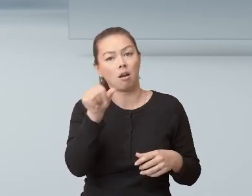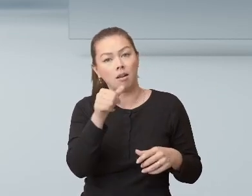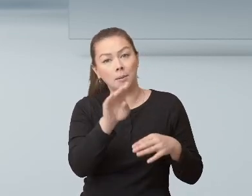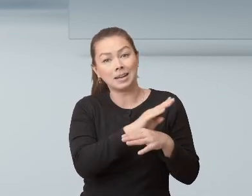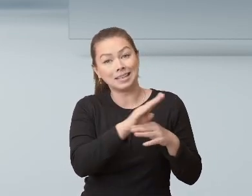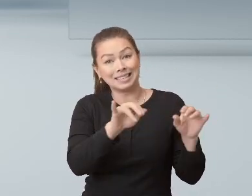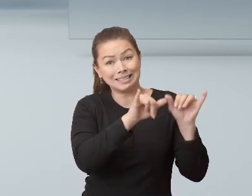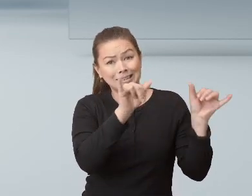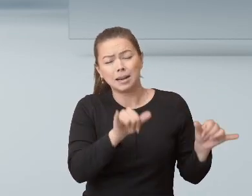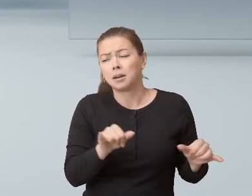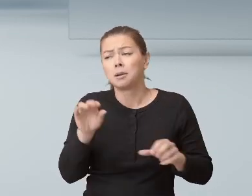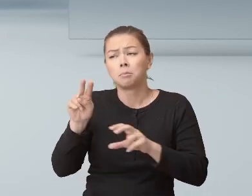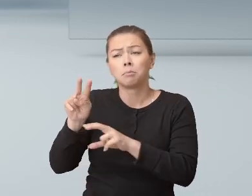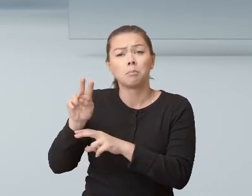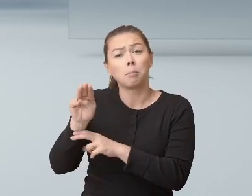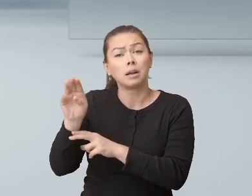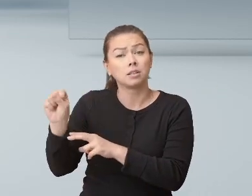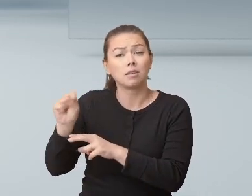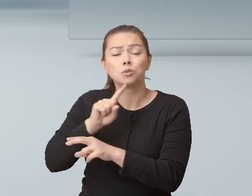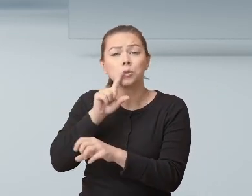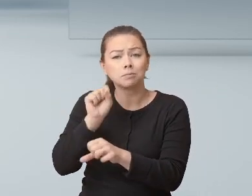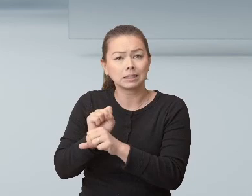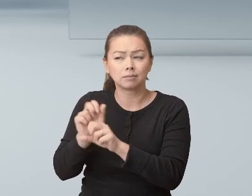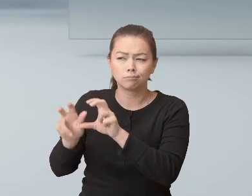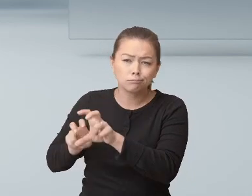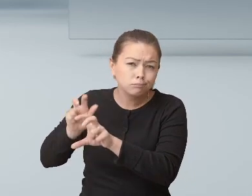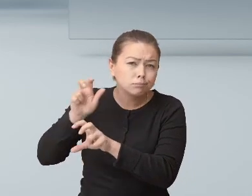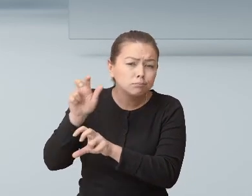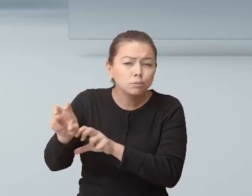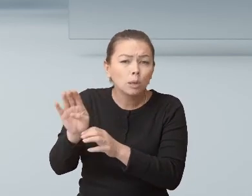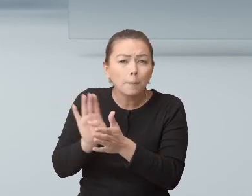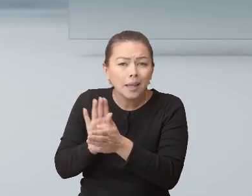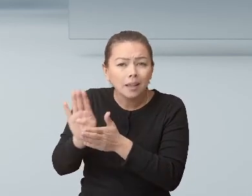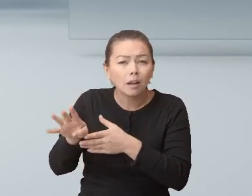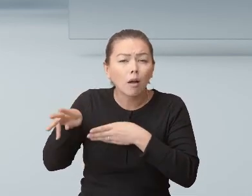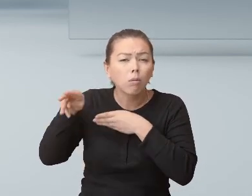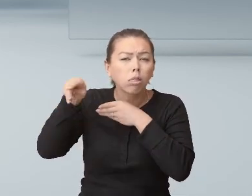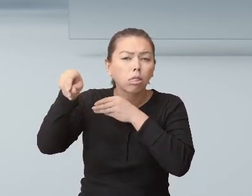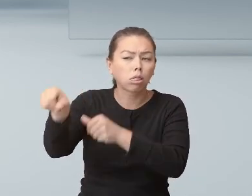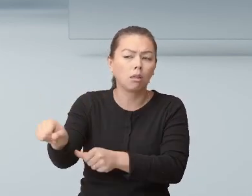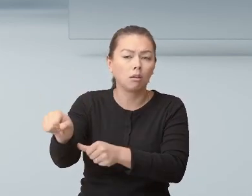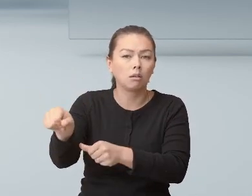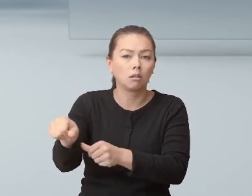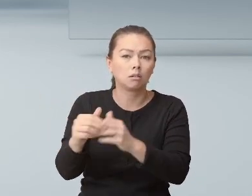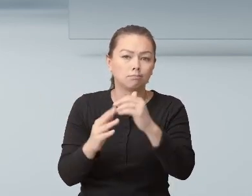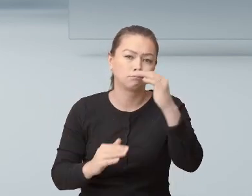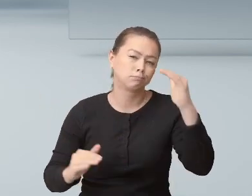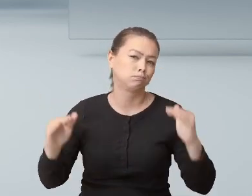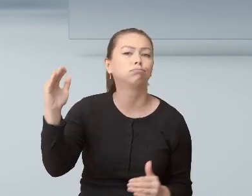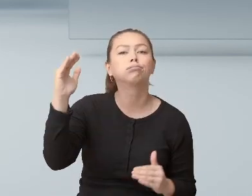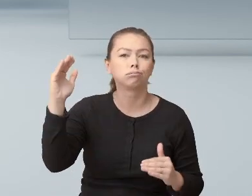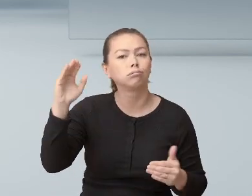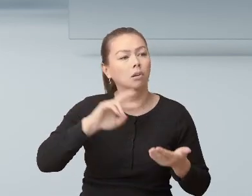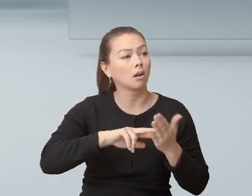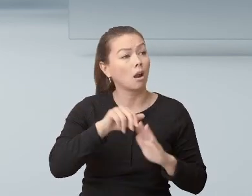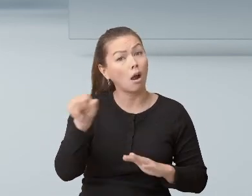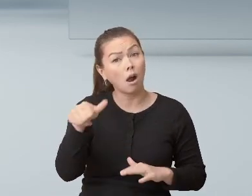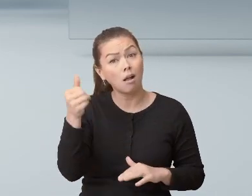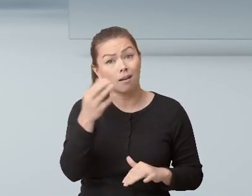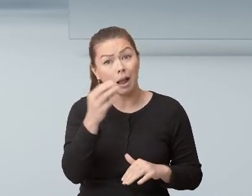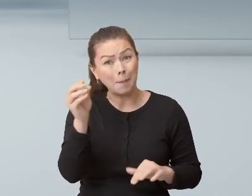dollars securing these systems, and there's nothing that can beat it. So it is something that is a